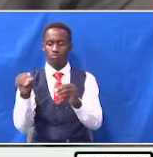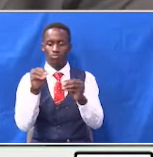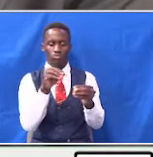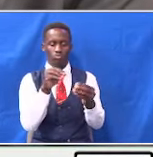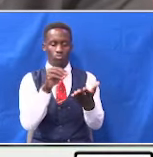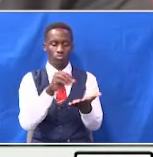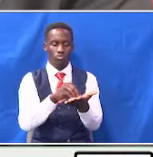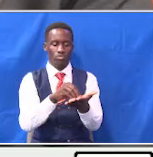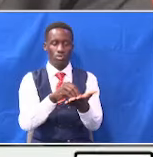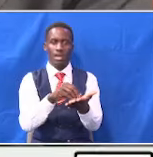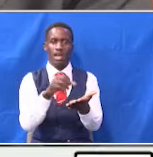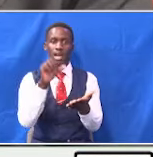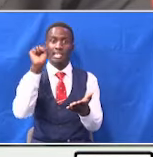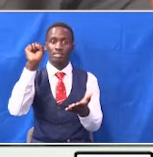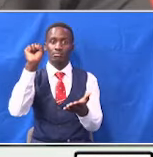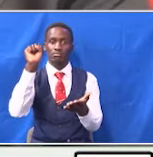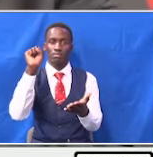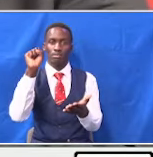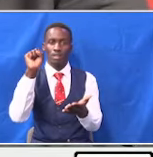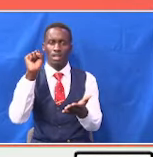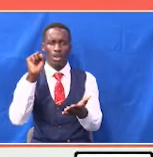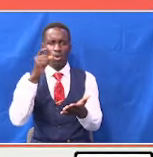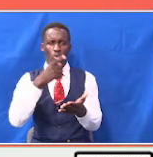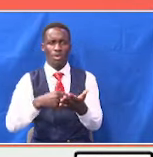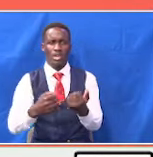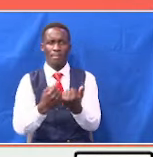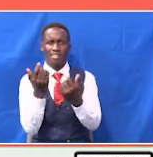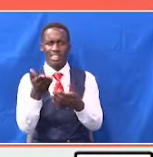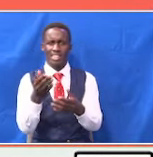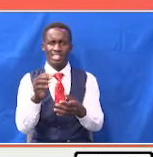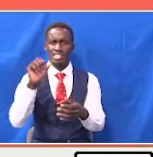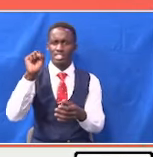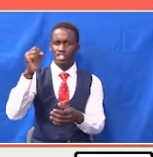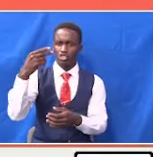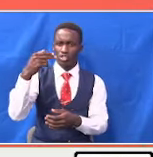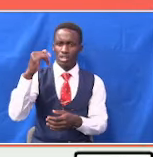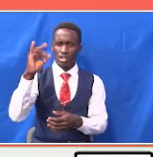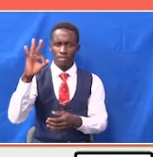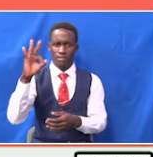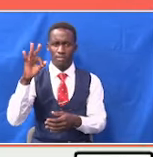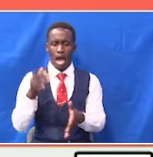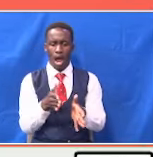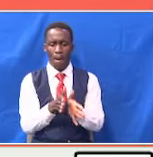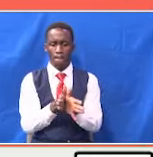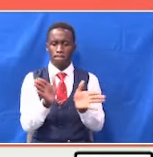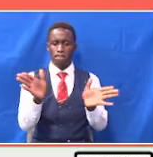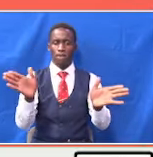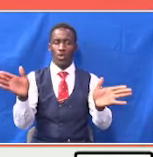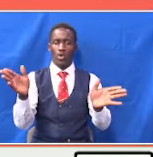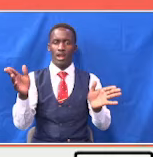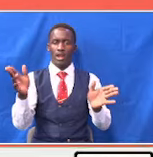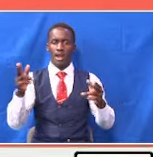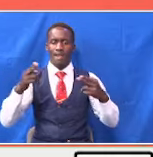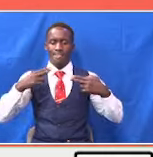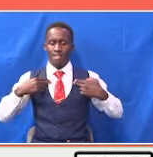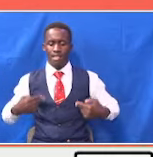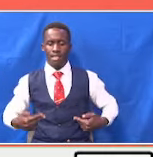reality. The reality is that SHIF is a broader health